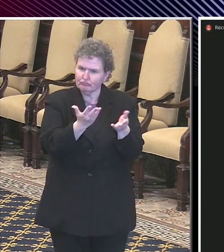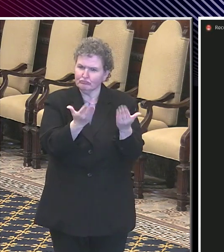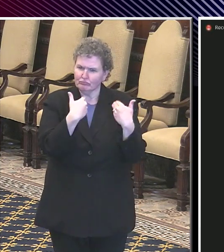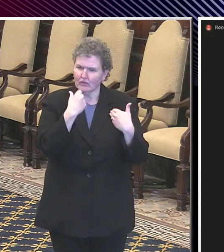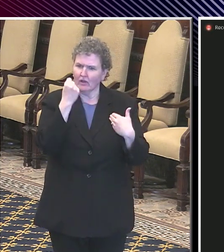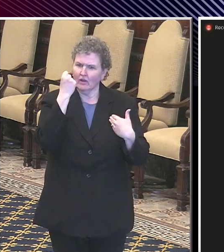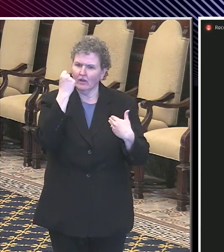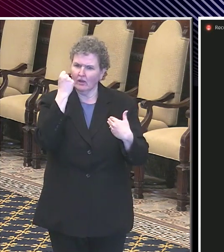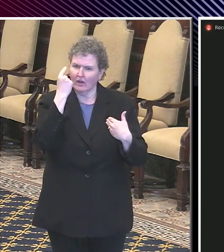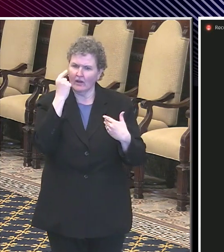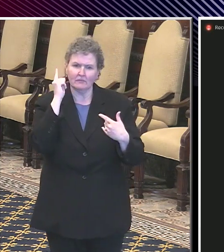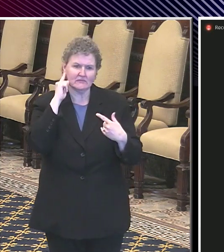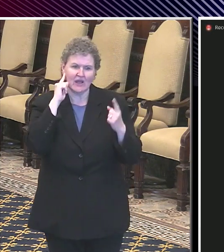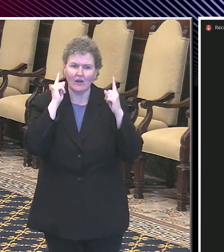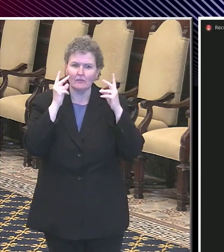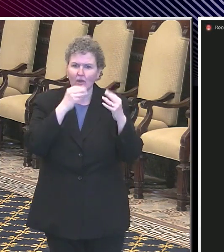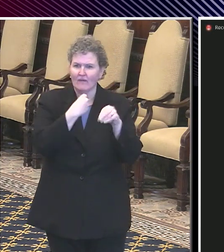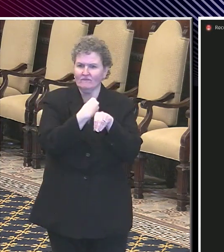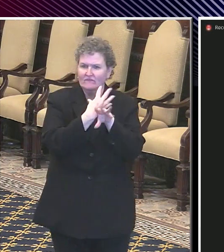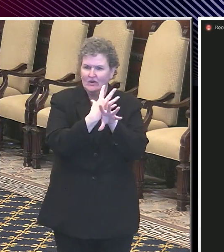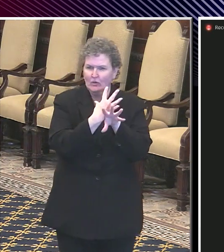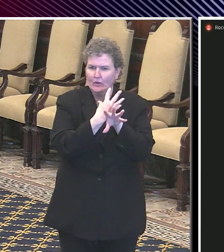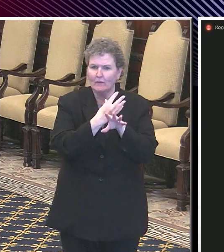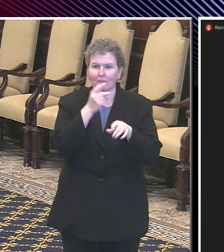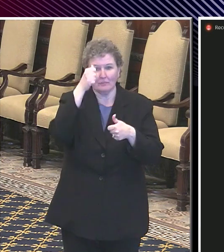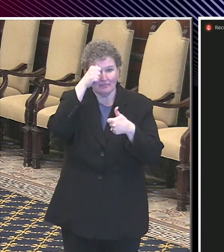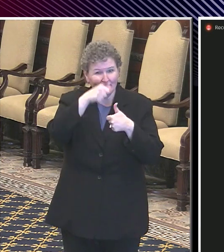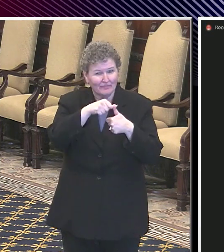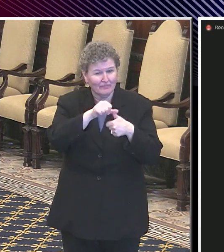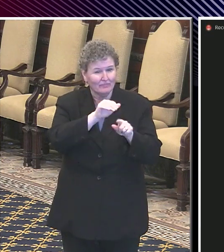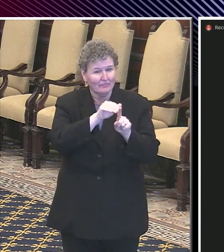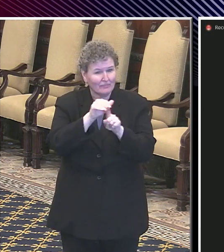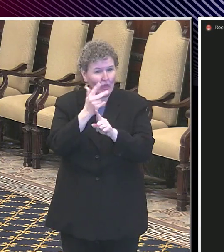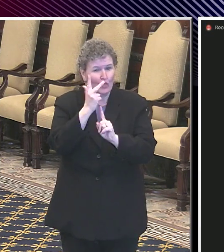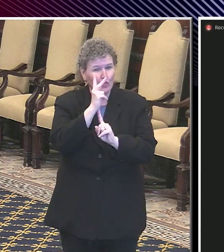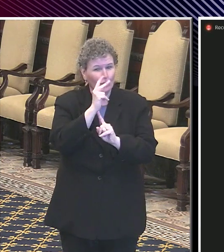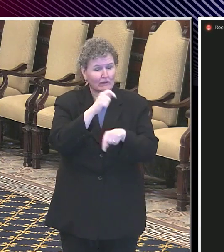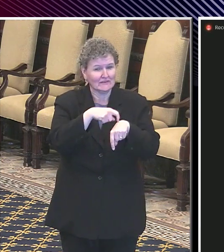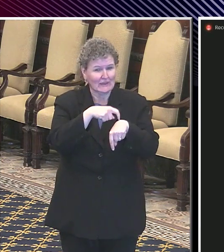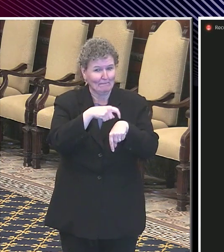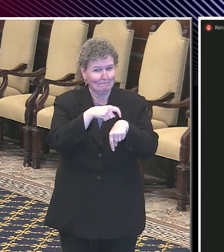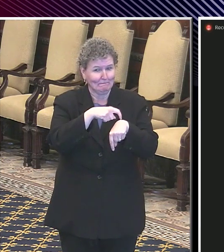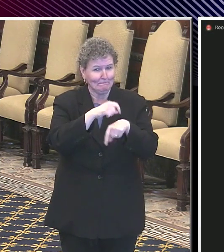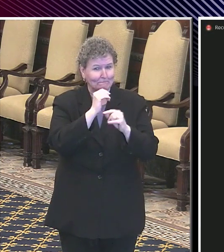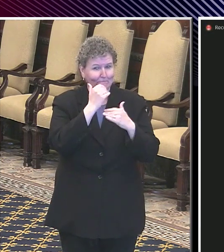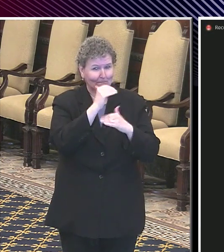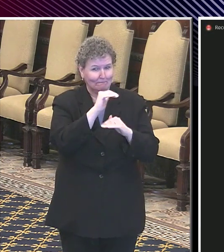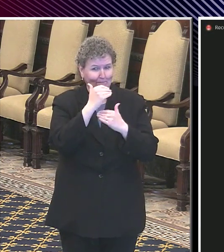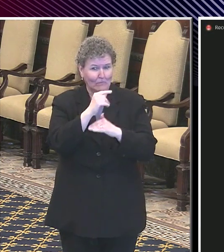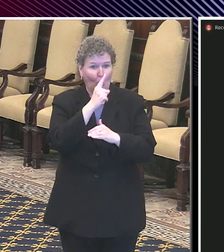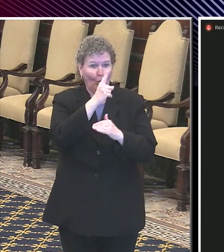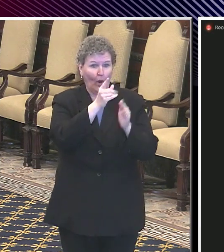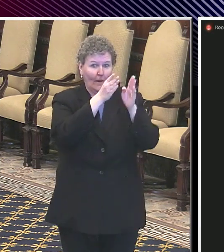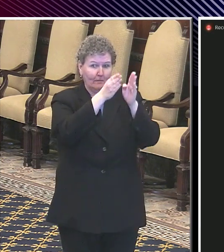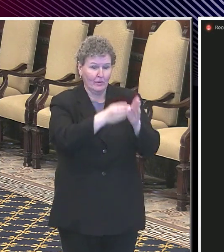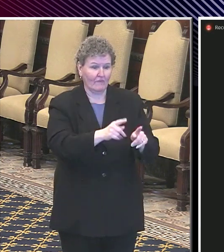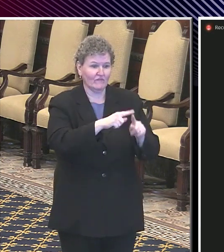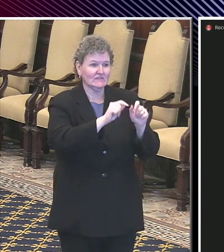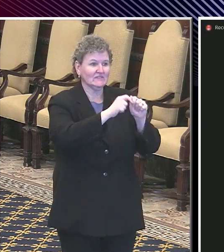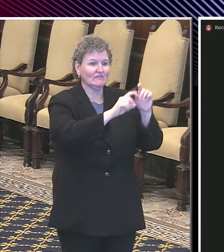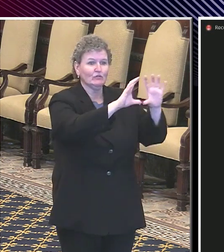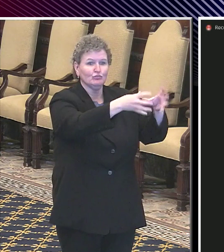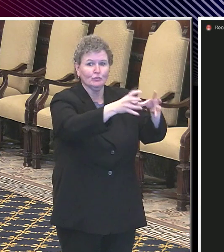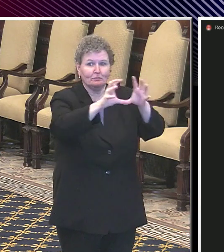on. And please remember, we have limited time during the briefing. So as usual, only one representative from each media outlet